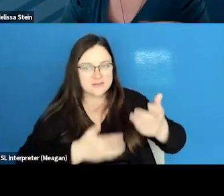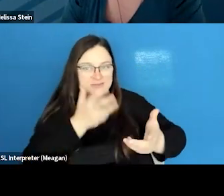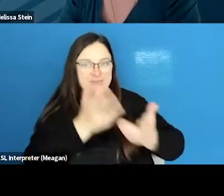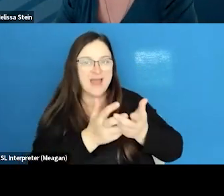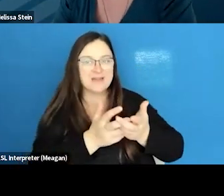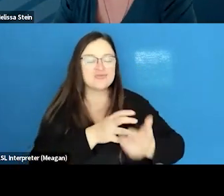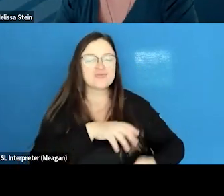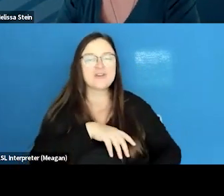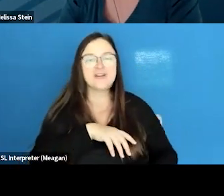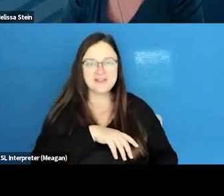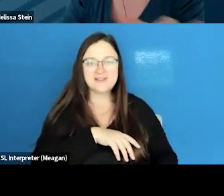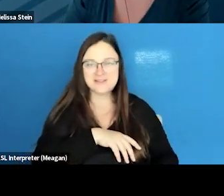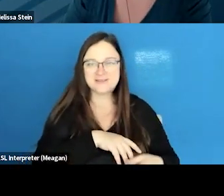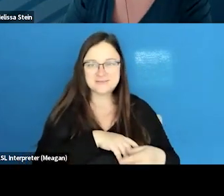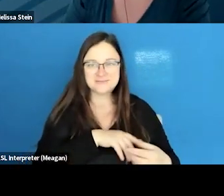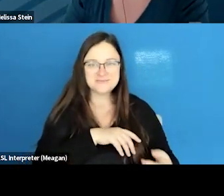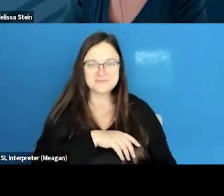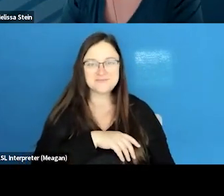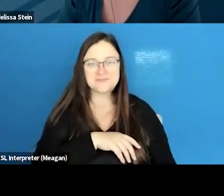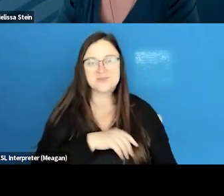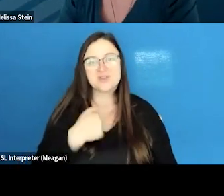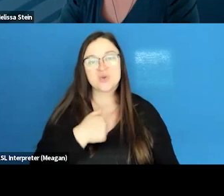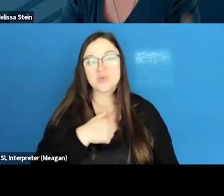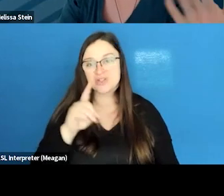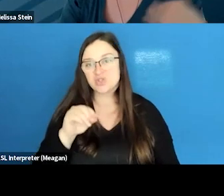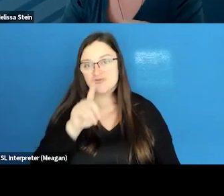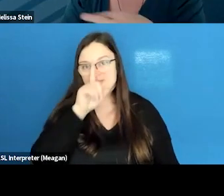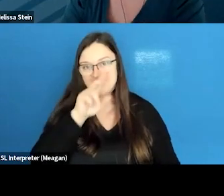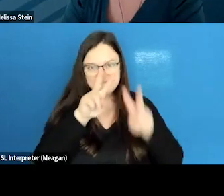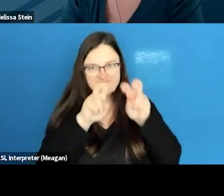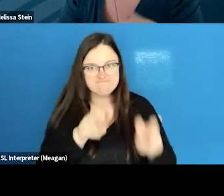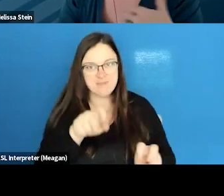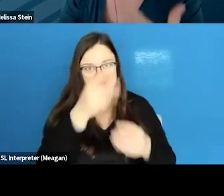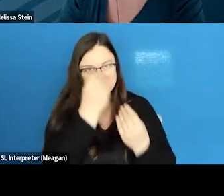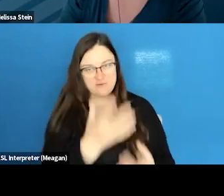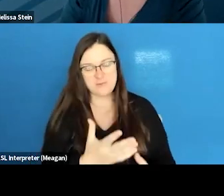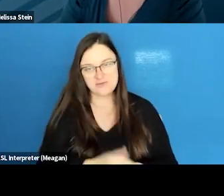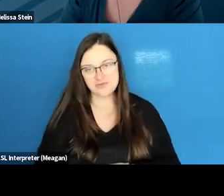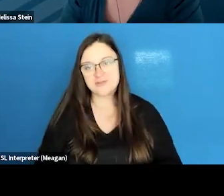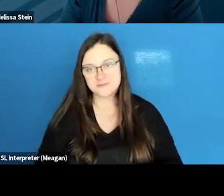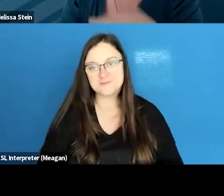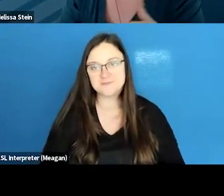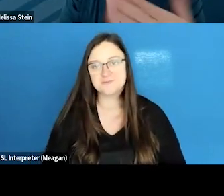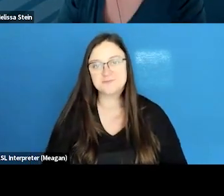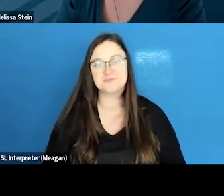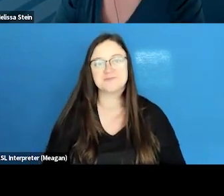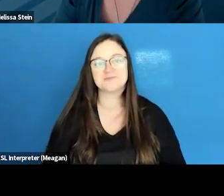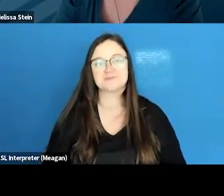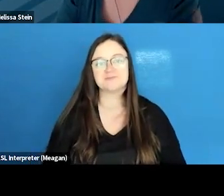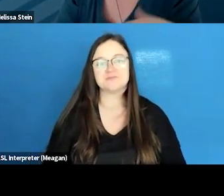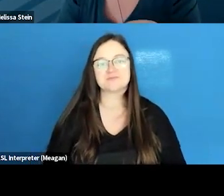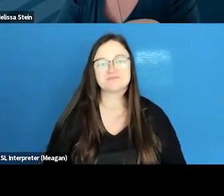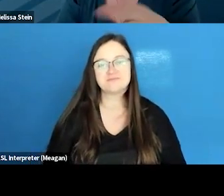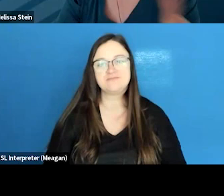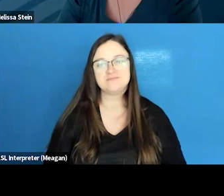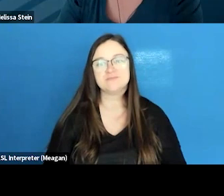SAMHSA accordingly. So we really do look at this information to shape the information that we then later push out